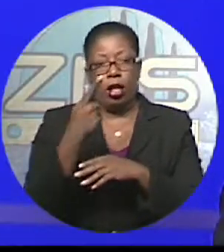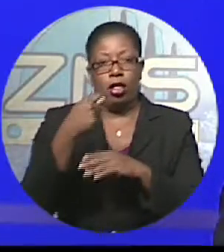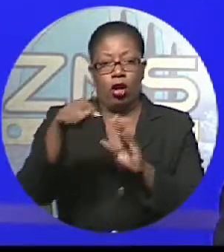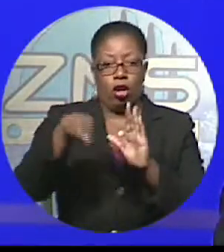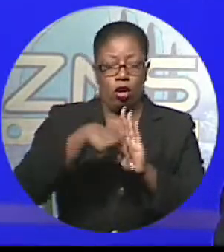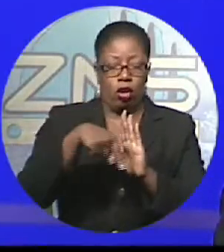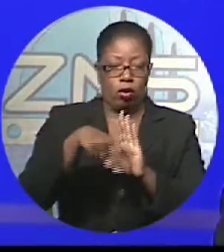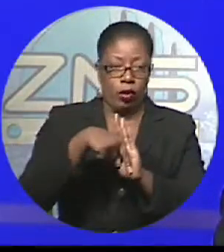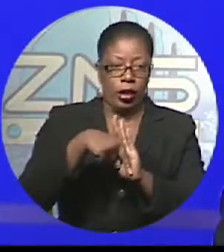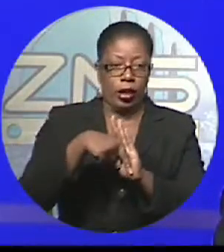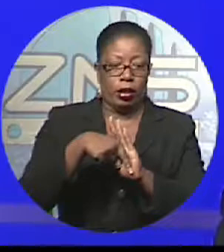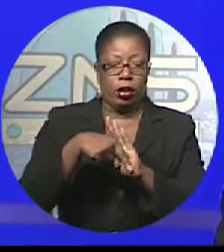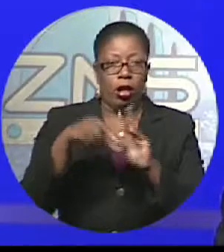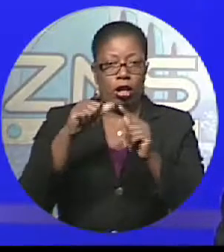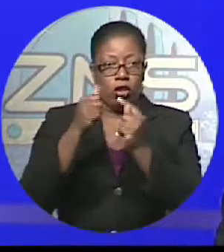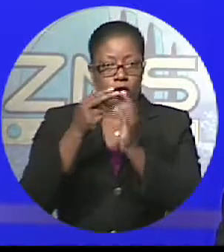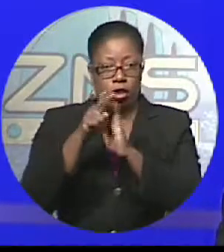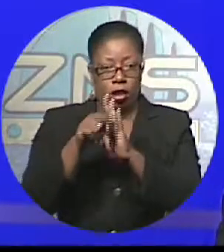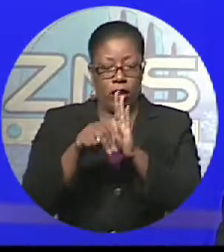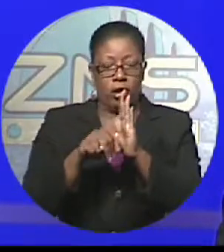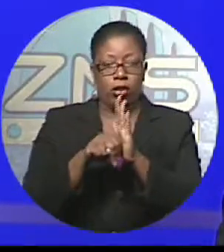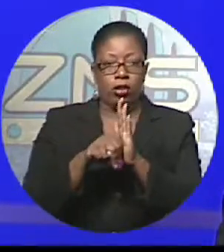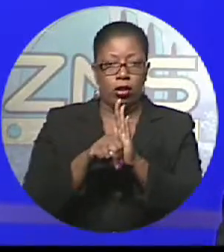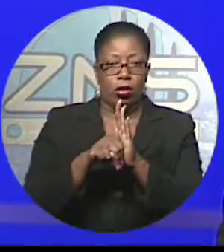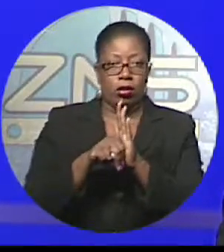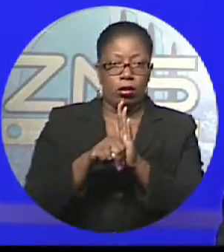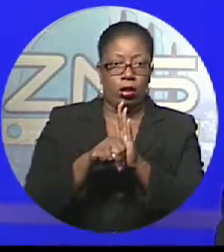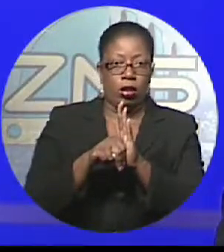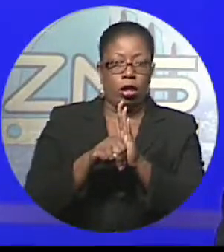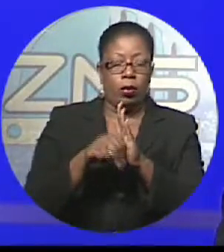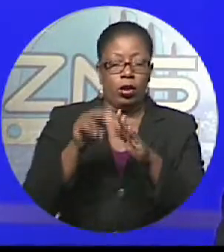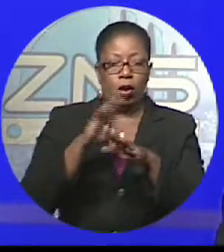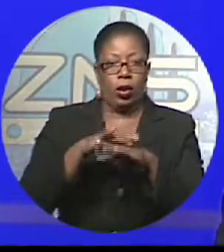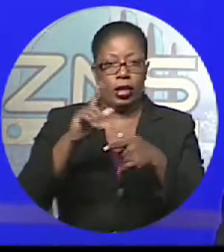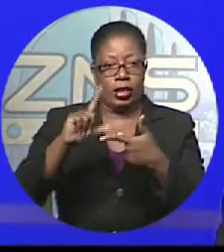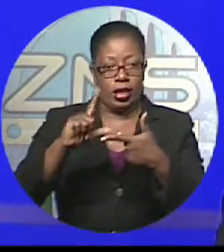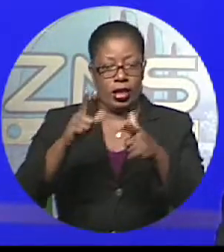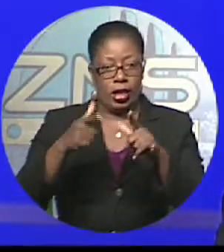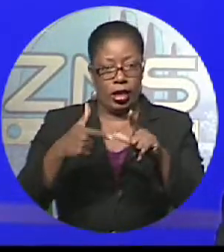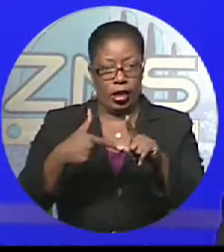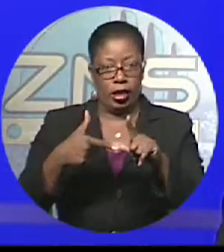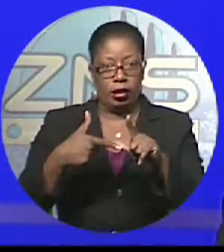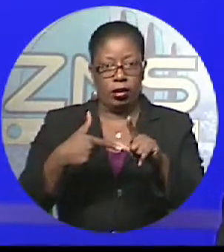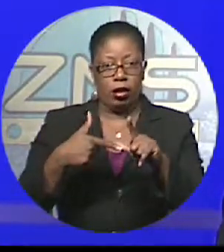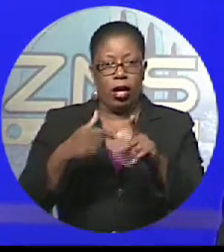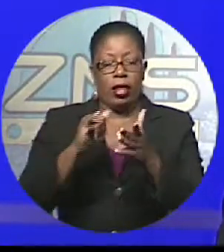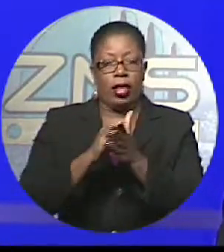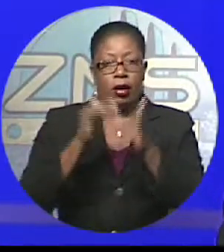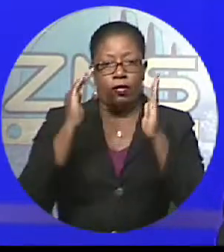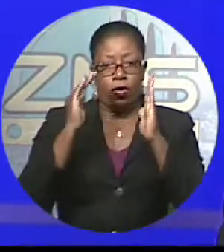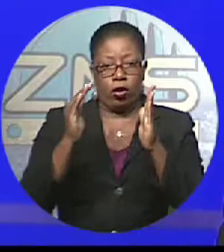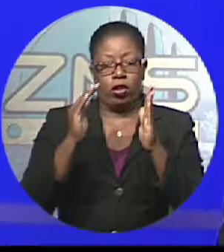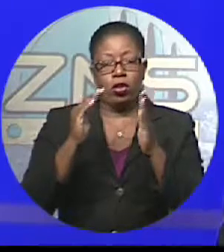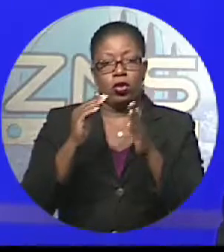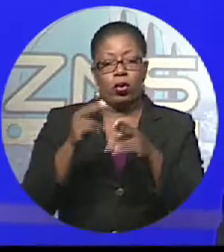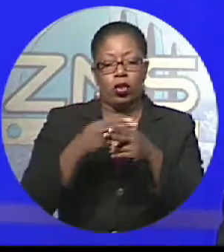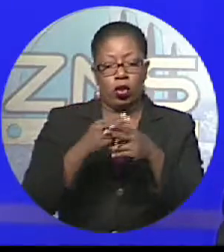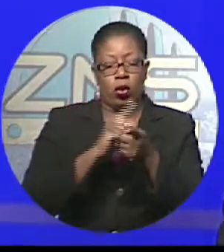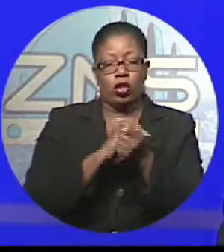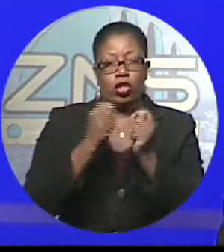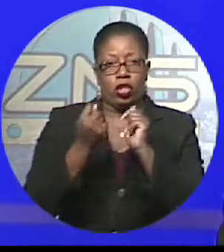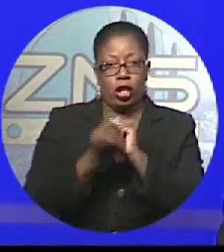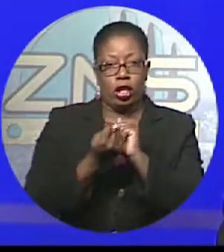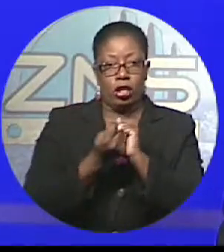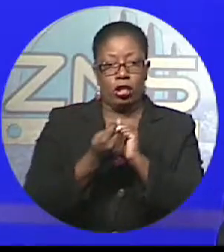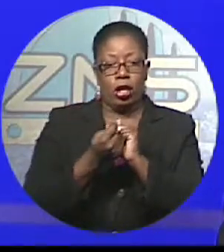Association has put most of its emphasis on its T20 and 40-over leagues, but that focus will soon switch as 2 major international tournaments are on